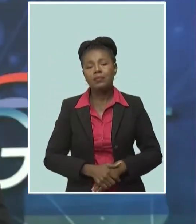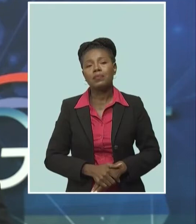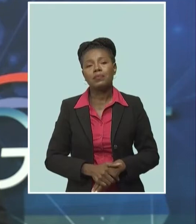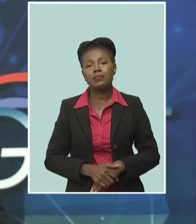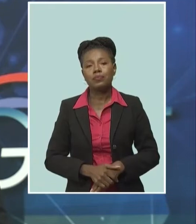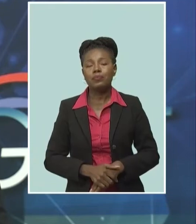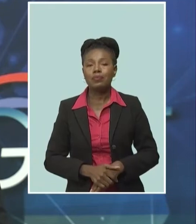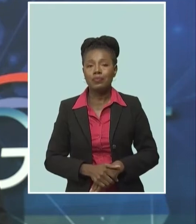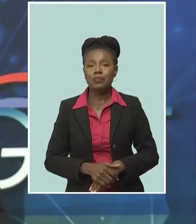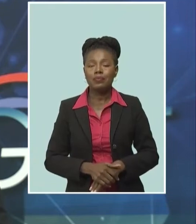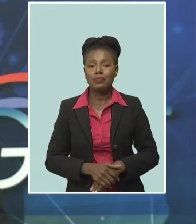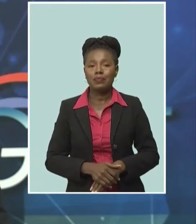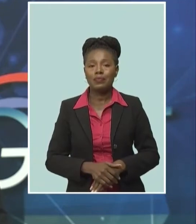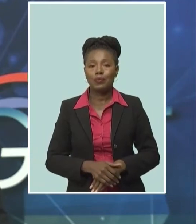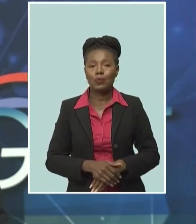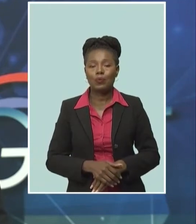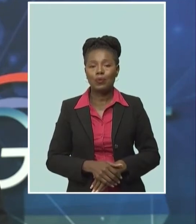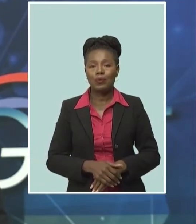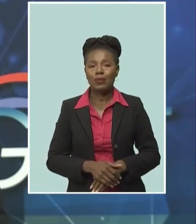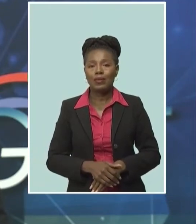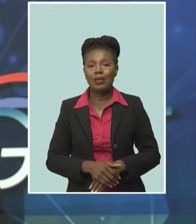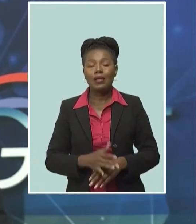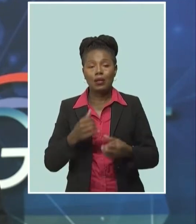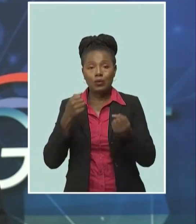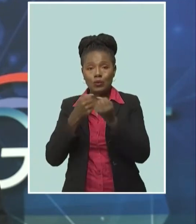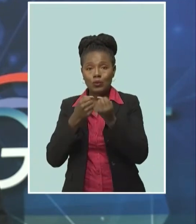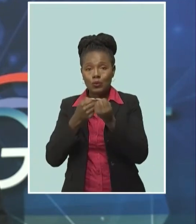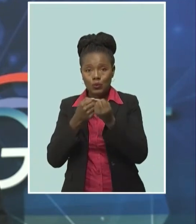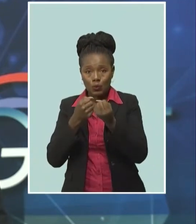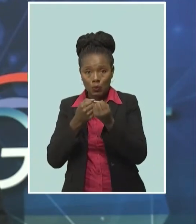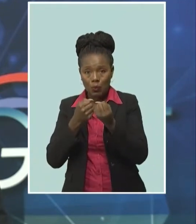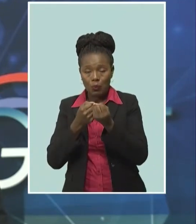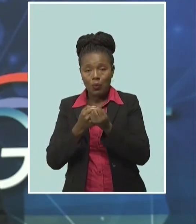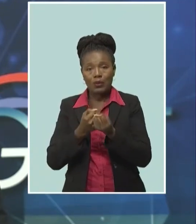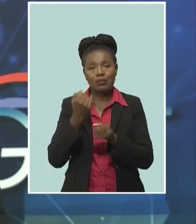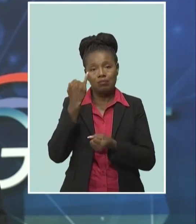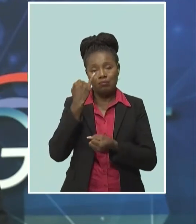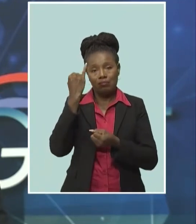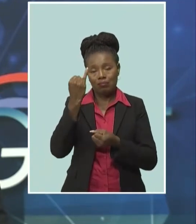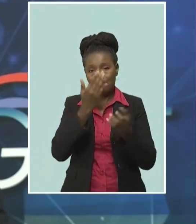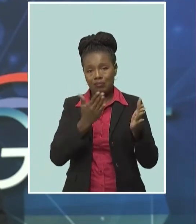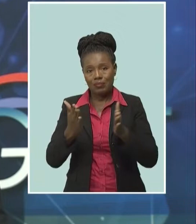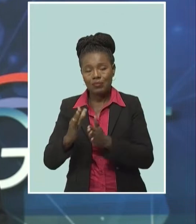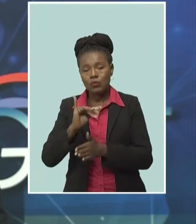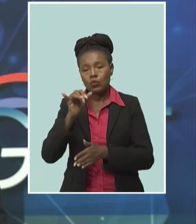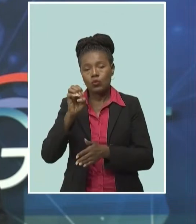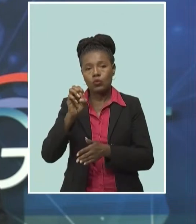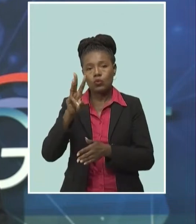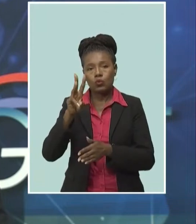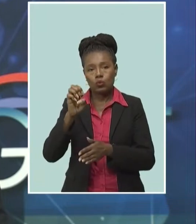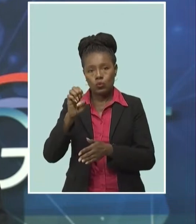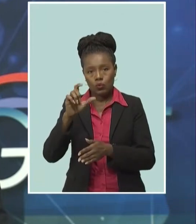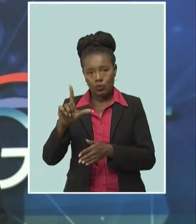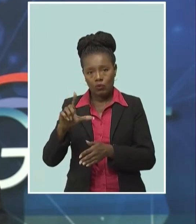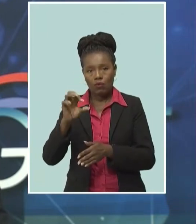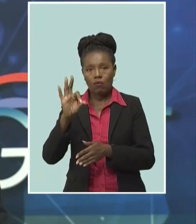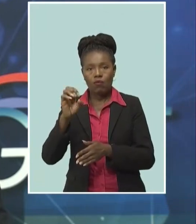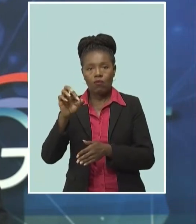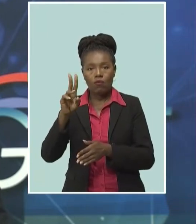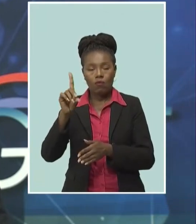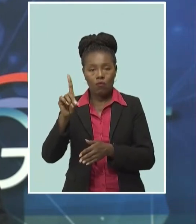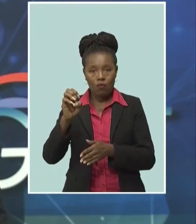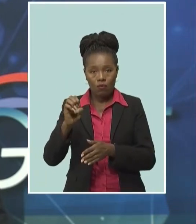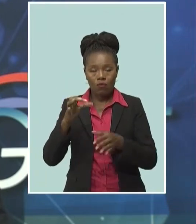Ladies looking really lovely there. Now, supporting the initiative, manager of CBC TV8, Jewel Ford, described it as an opportunity for staff